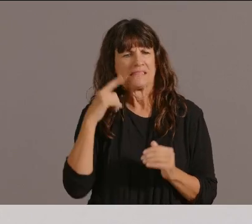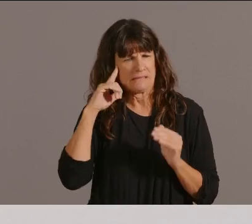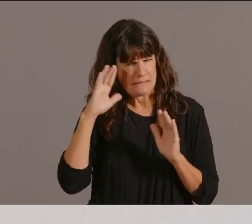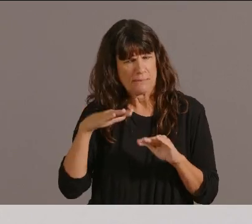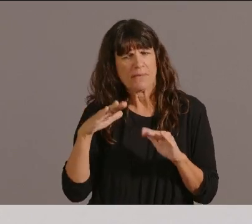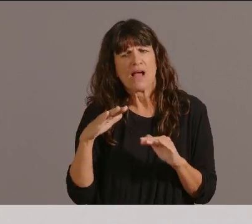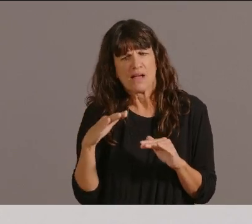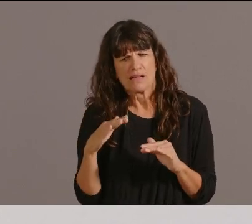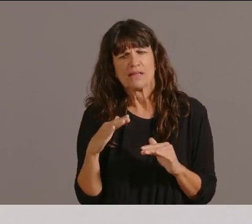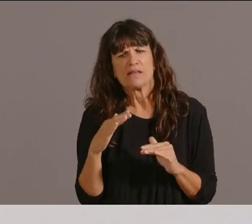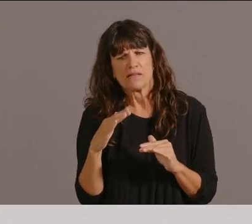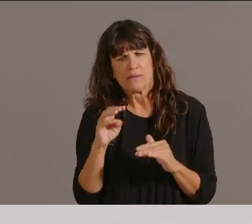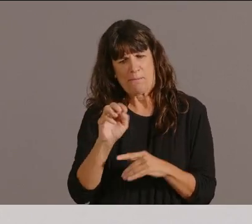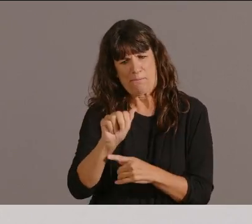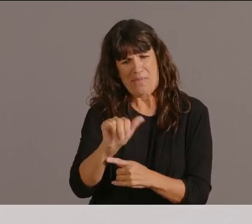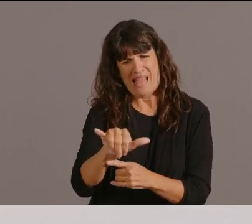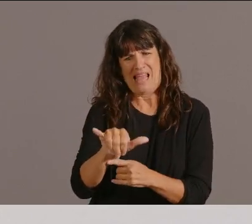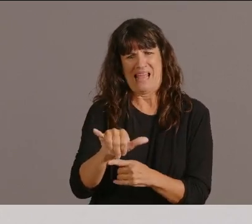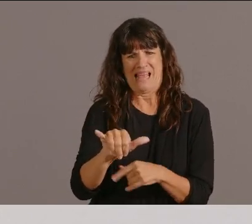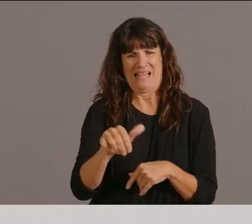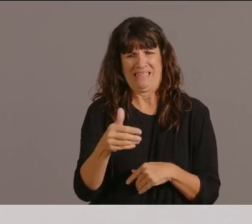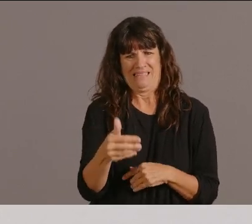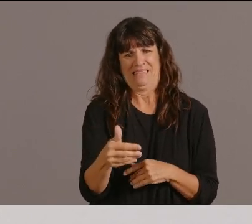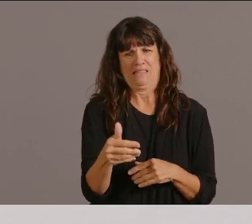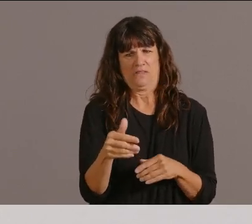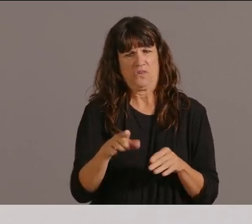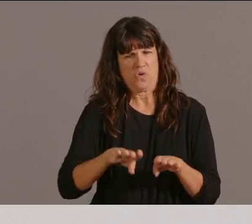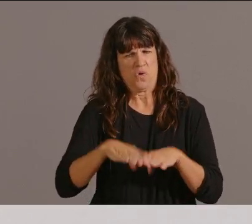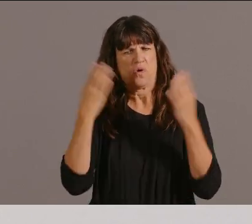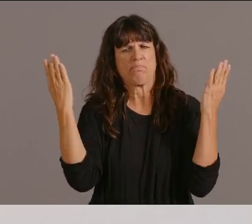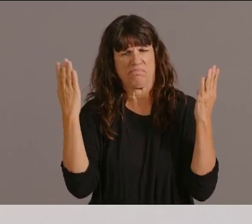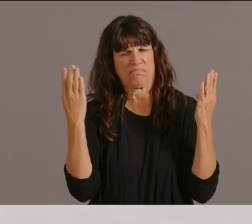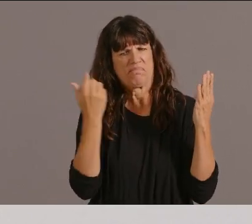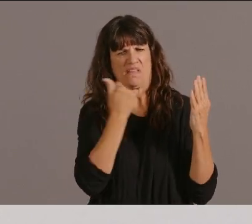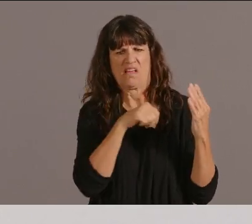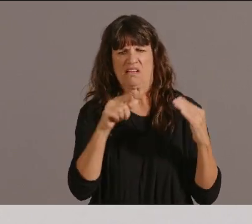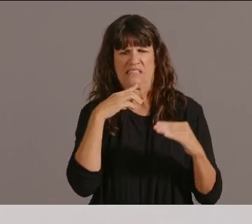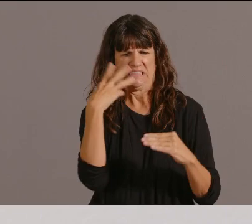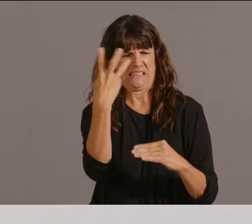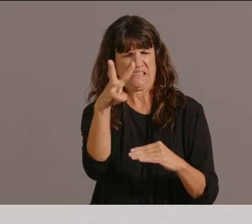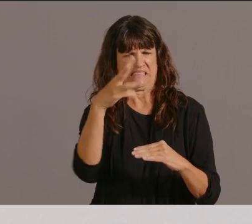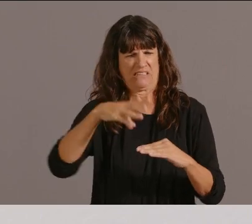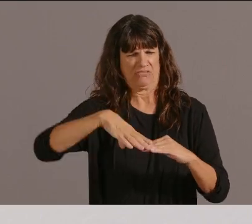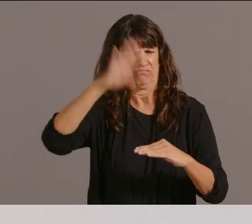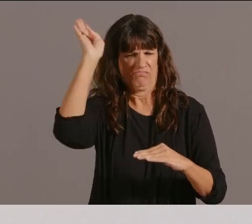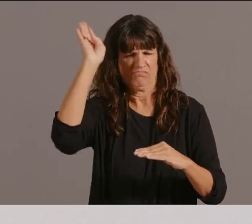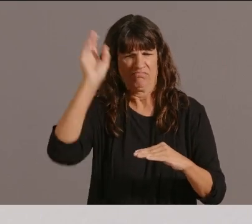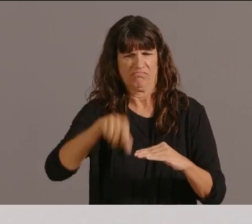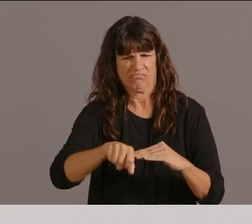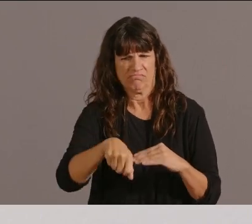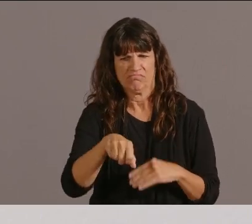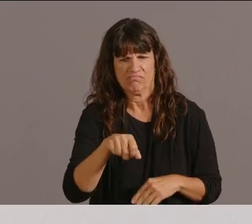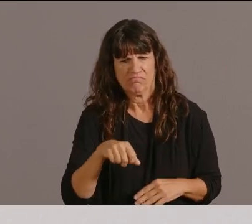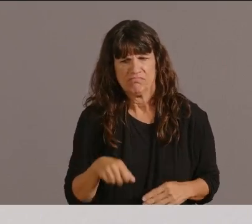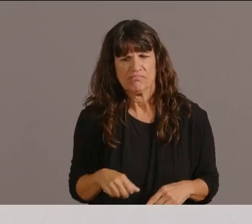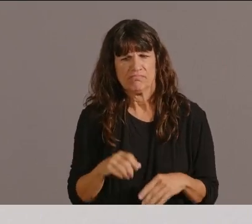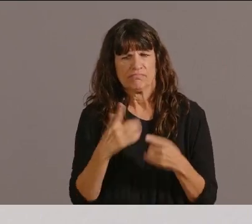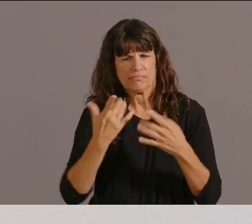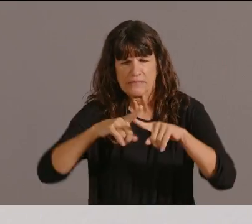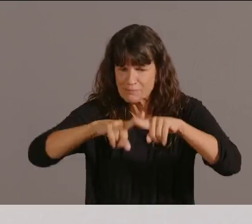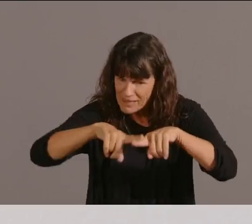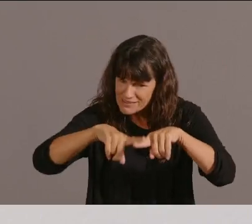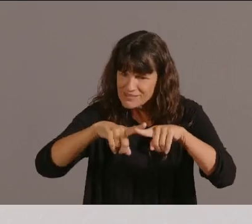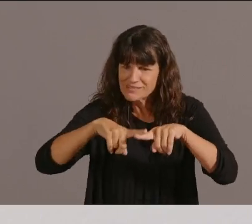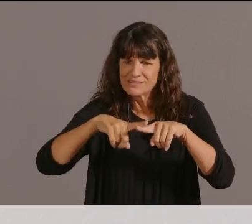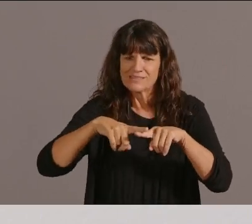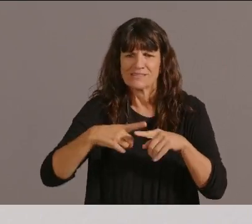a very doable timeline. And depending on how much vaccine we get, it's really going to be that full protection. If it's Janssen, it's just 2 weeks